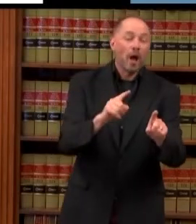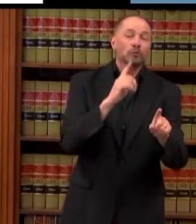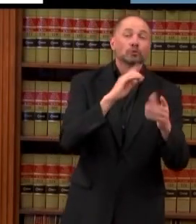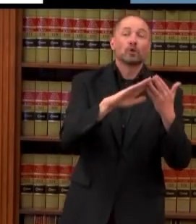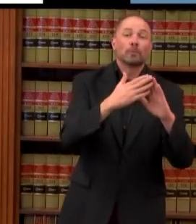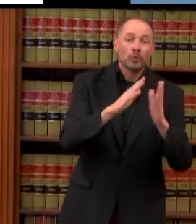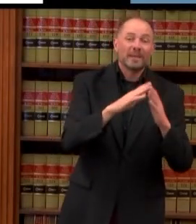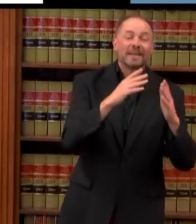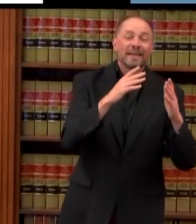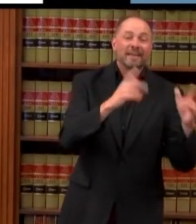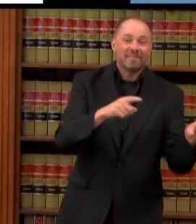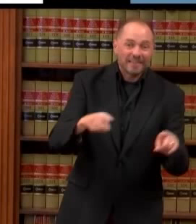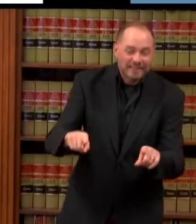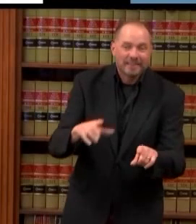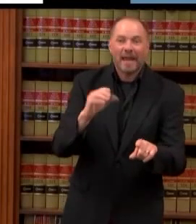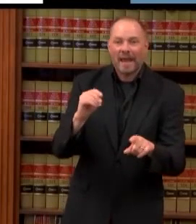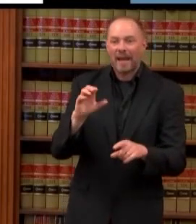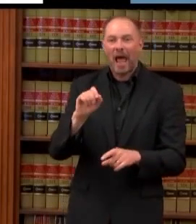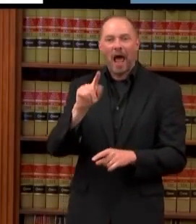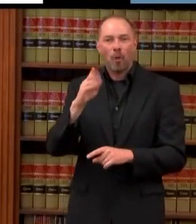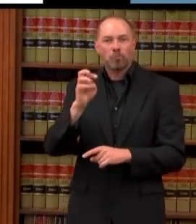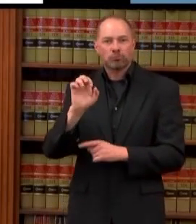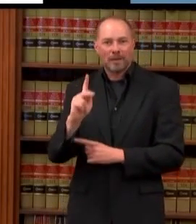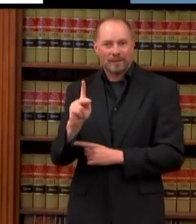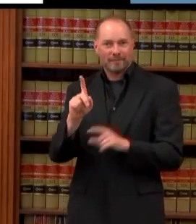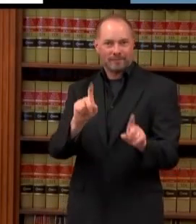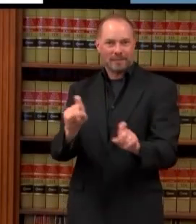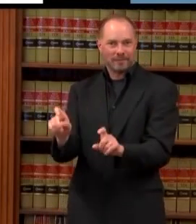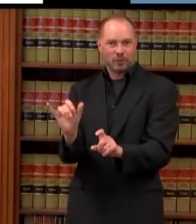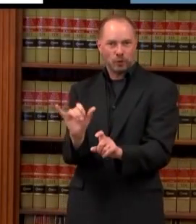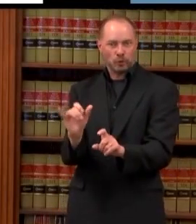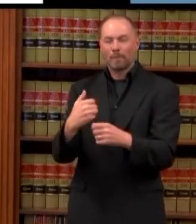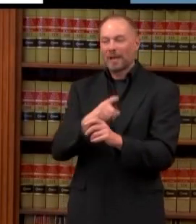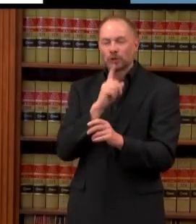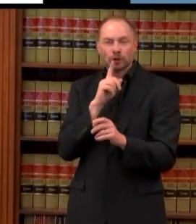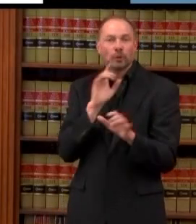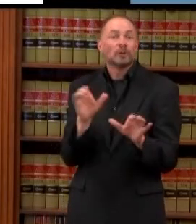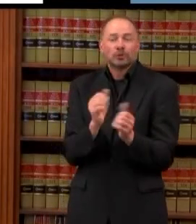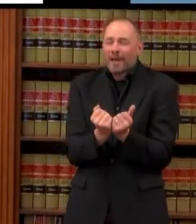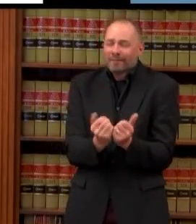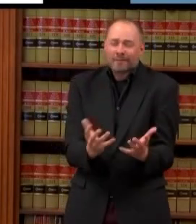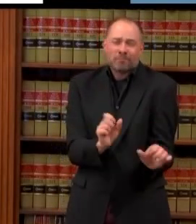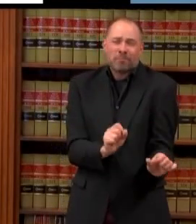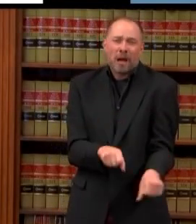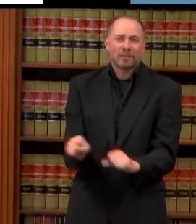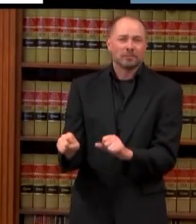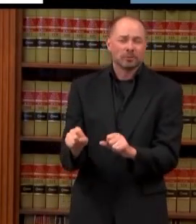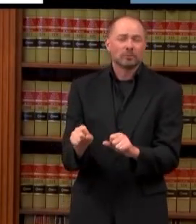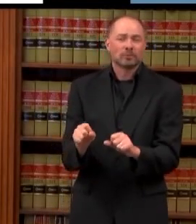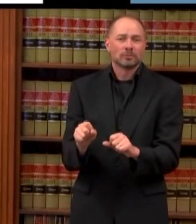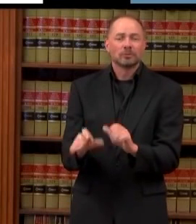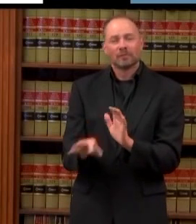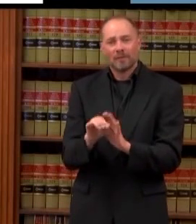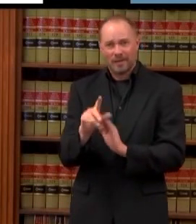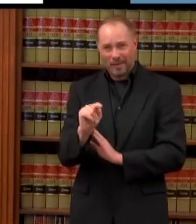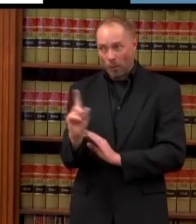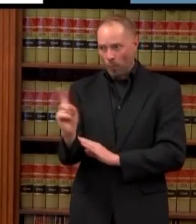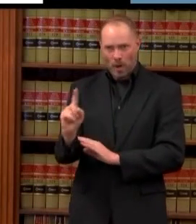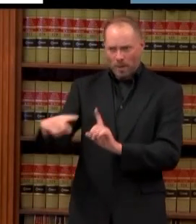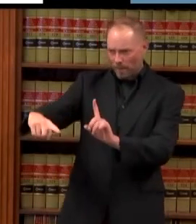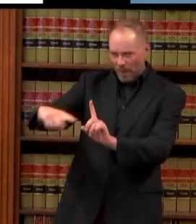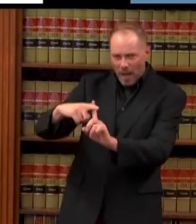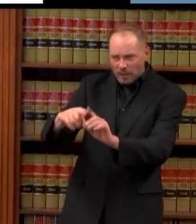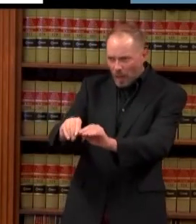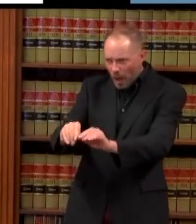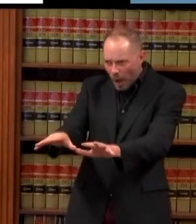events and outbreak testing and the like, just to make sure we're doing everything we can to find out where our positive cases